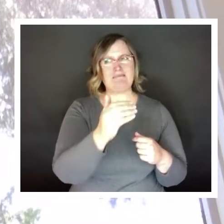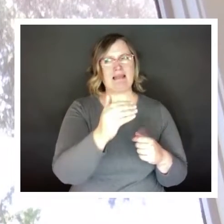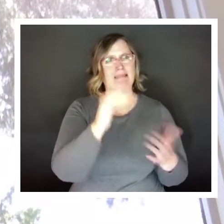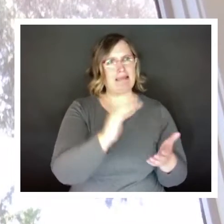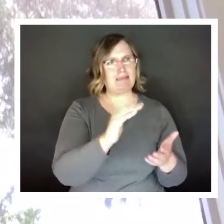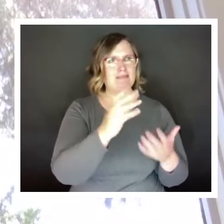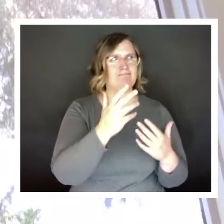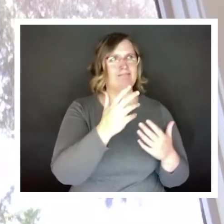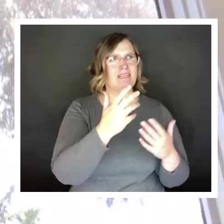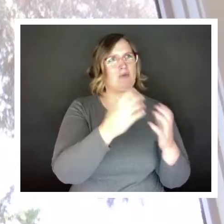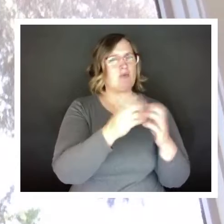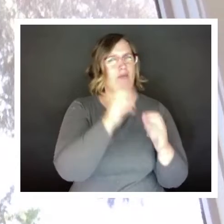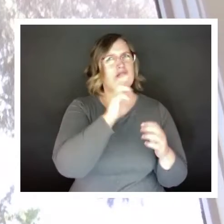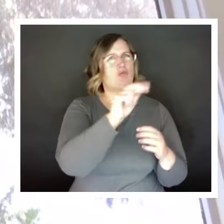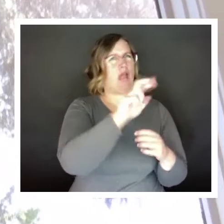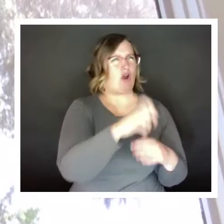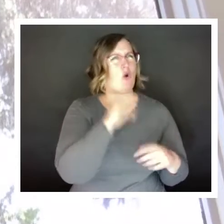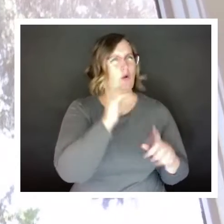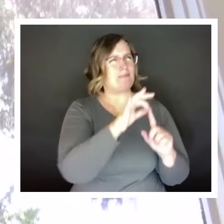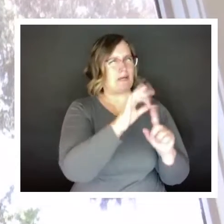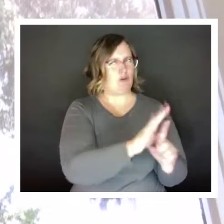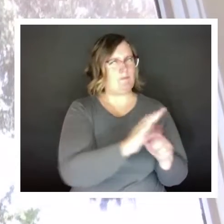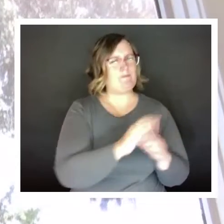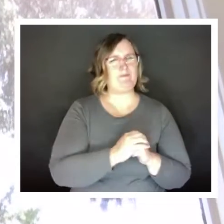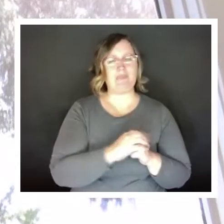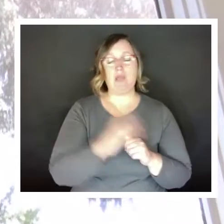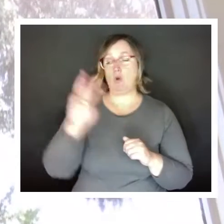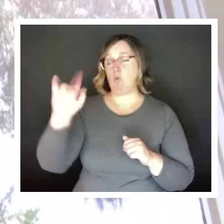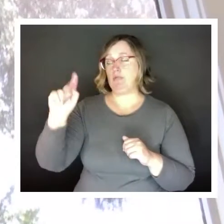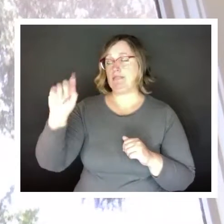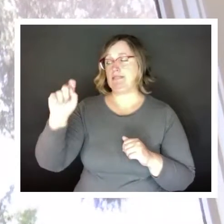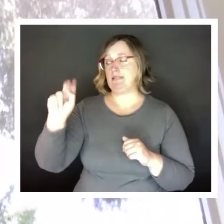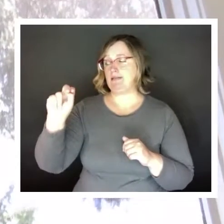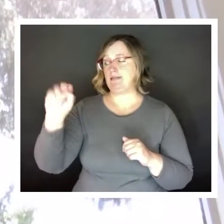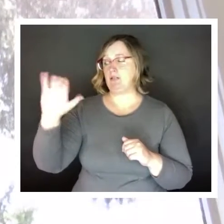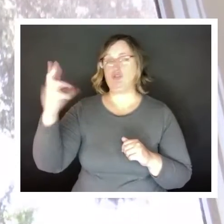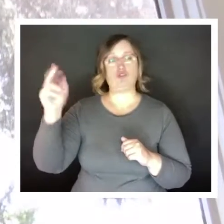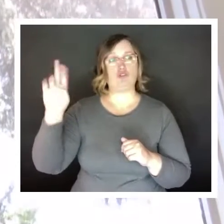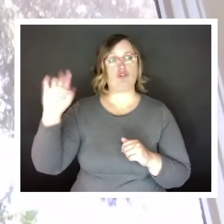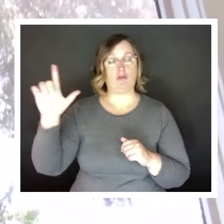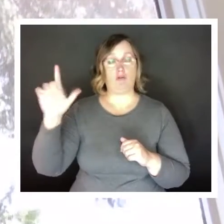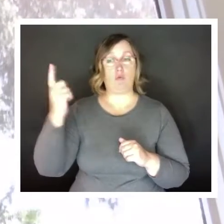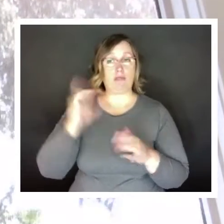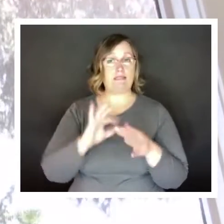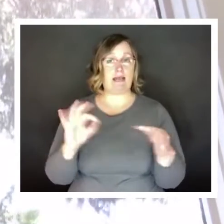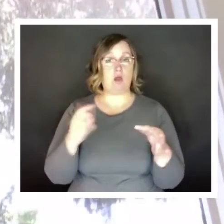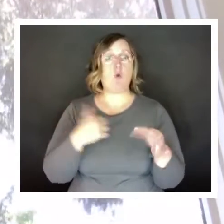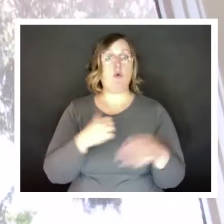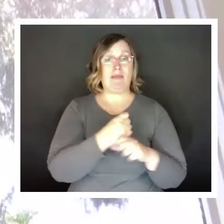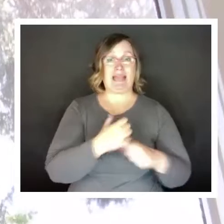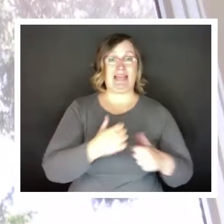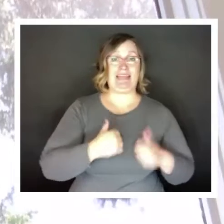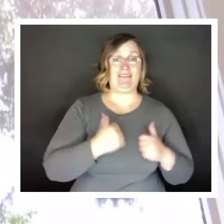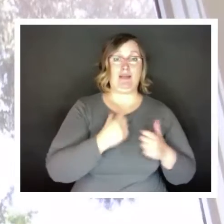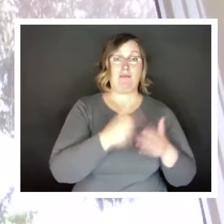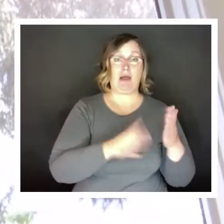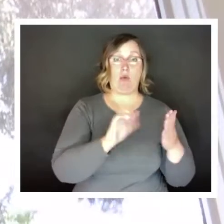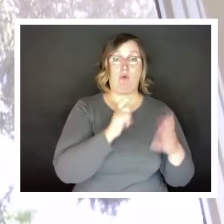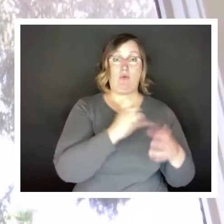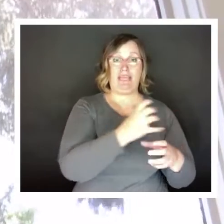special. As Winston Churchill once stated, we make a living by what we get, we make a life by what we